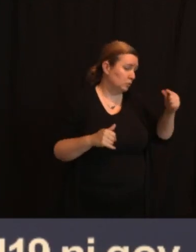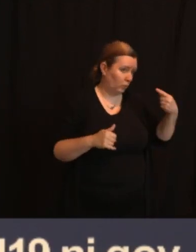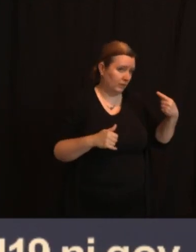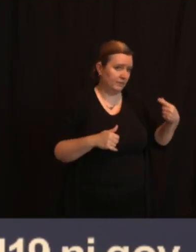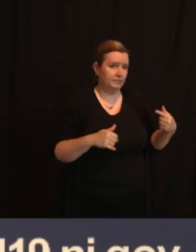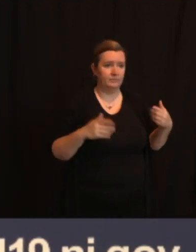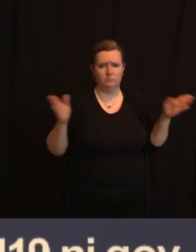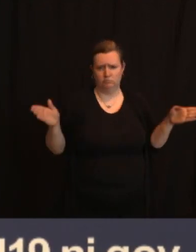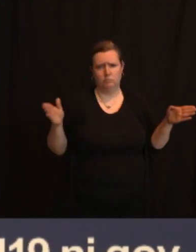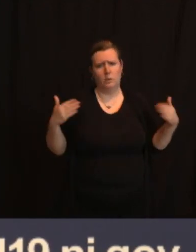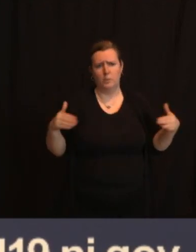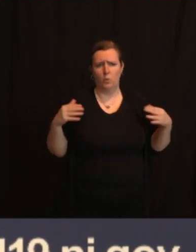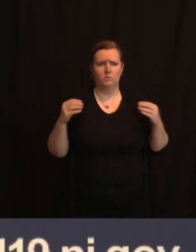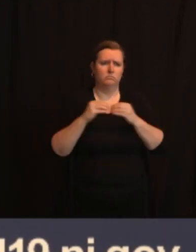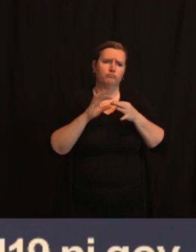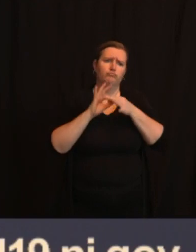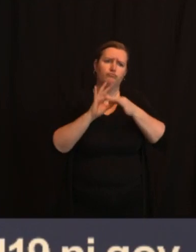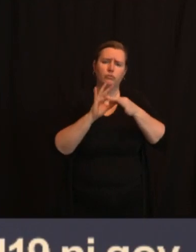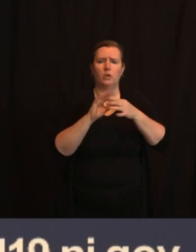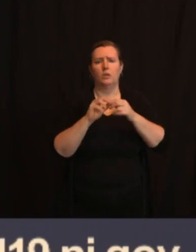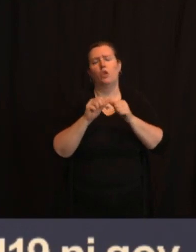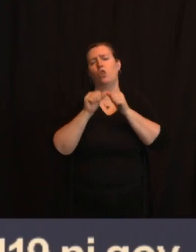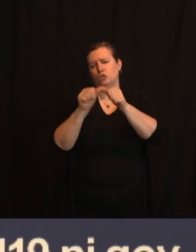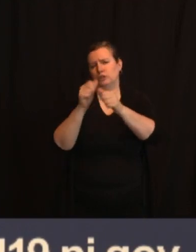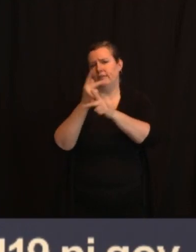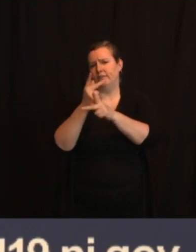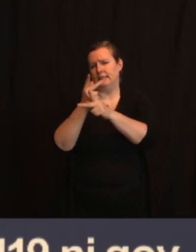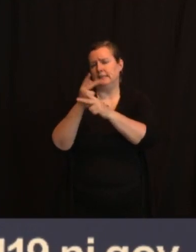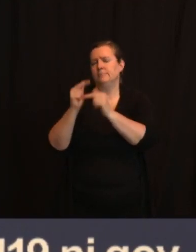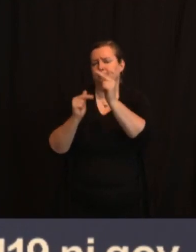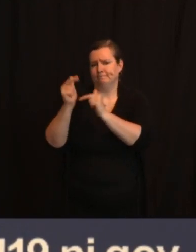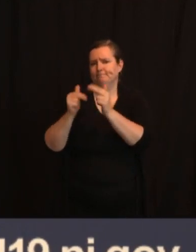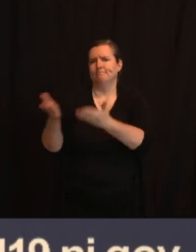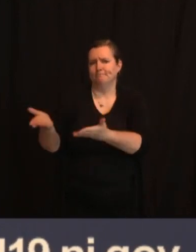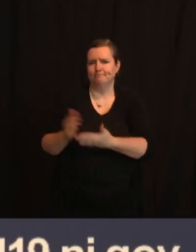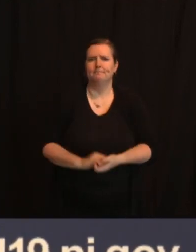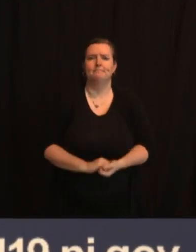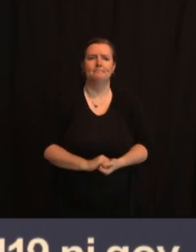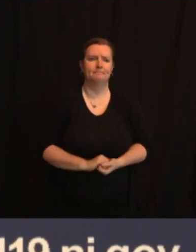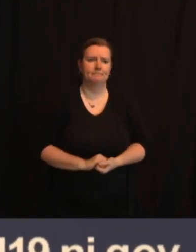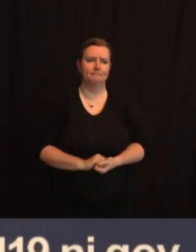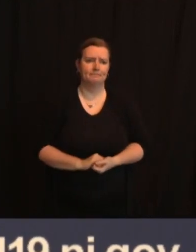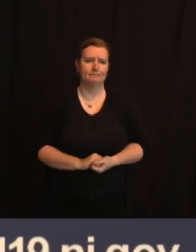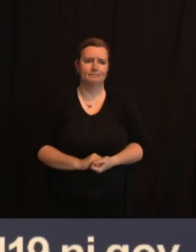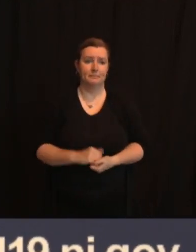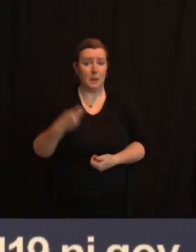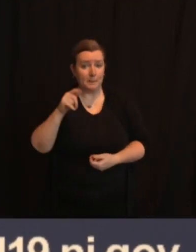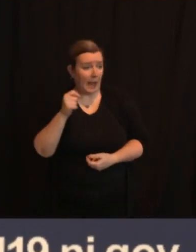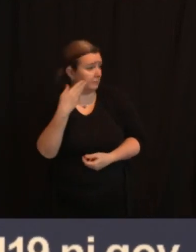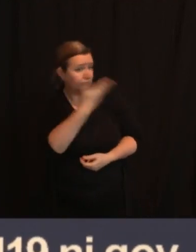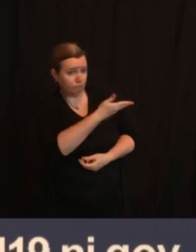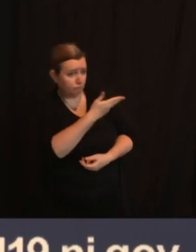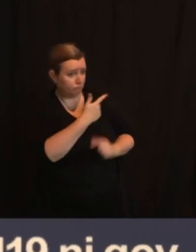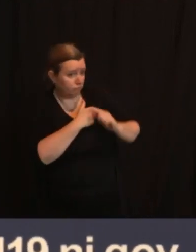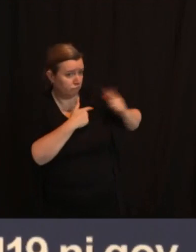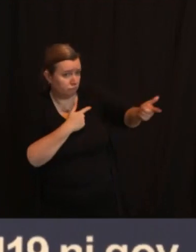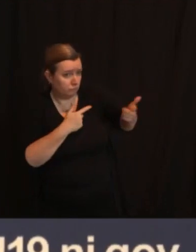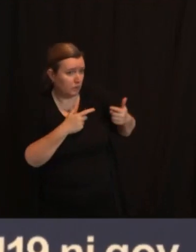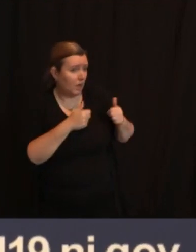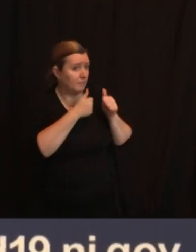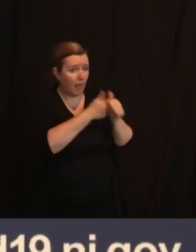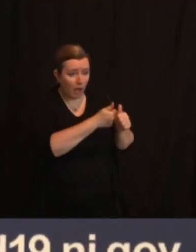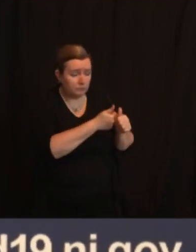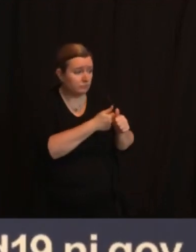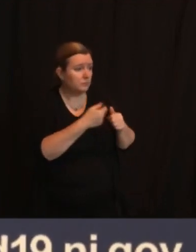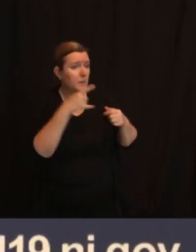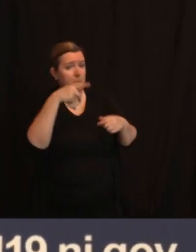your leadership on that as well. Pat, good to have you as always. Anything on compliance, PPE, infrastructure,